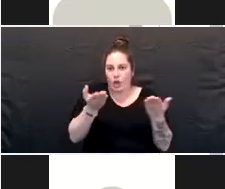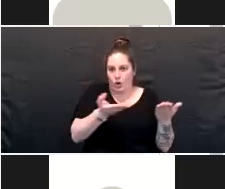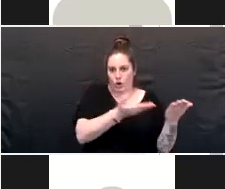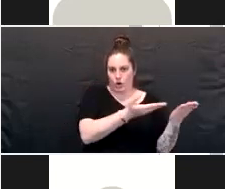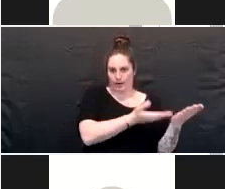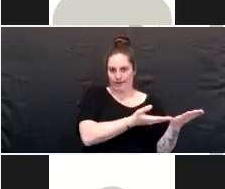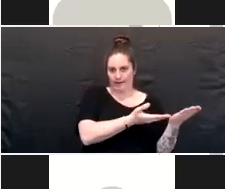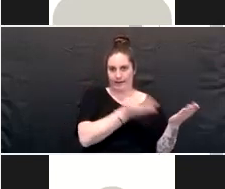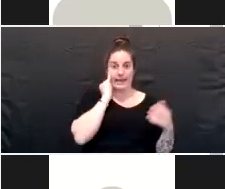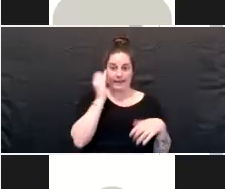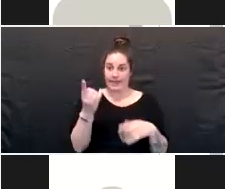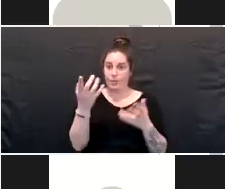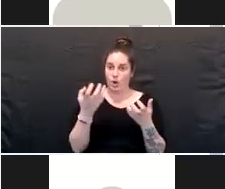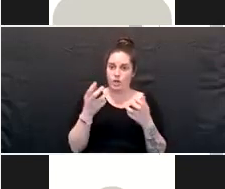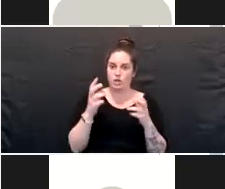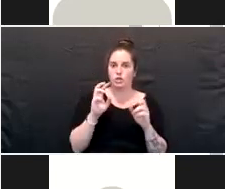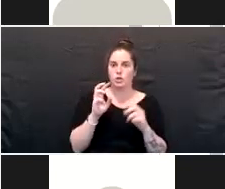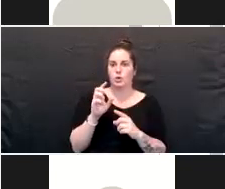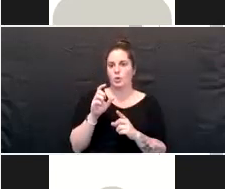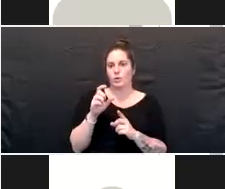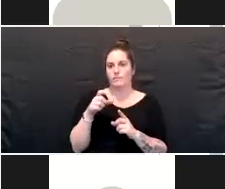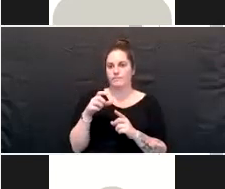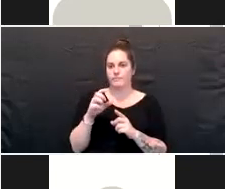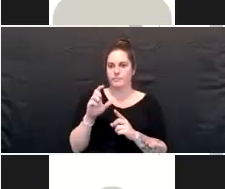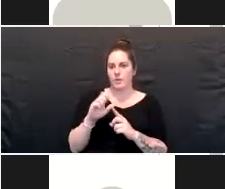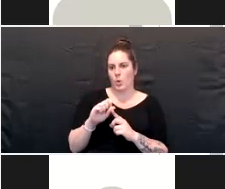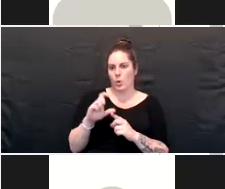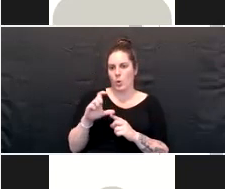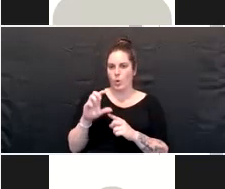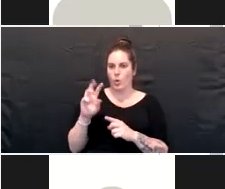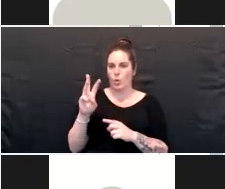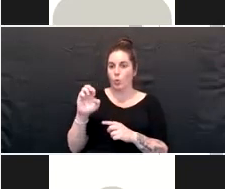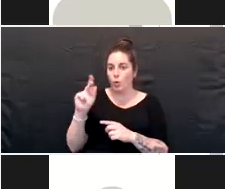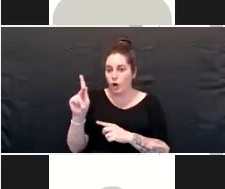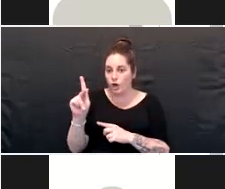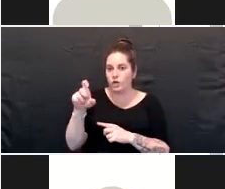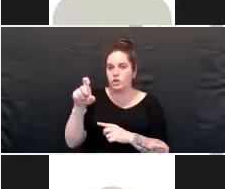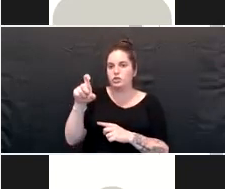If he wanted to do work in the physics sense, he should push the tray.